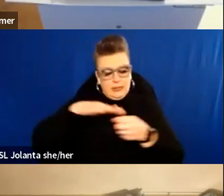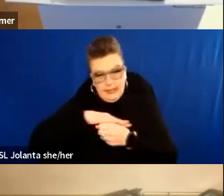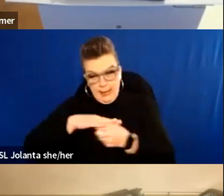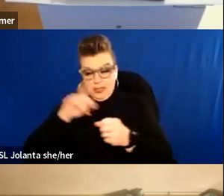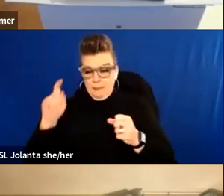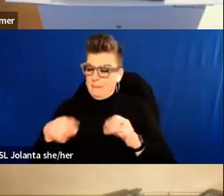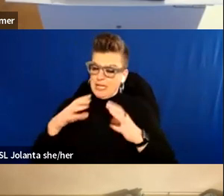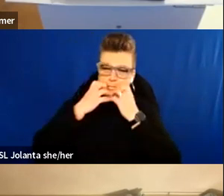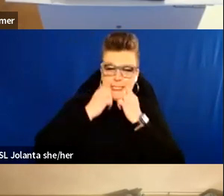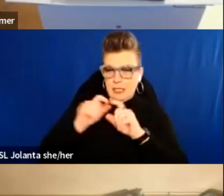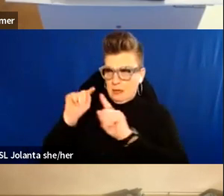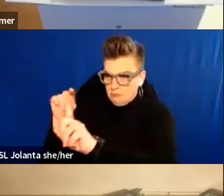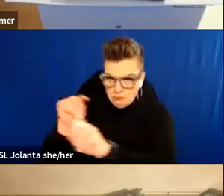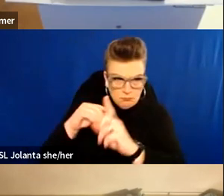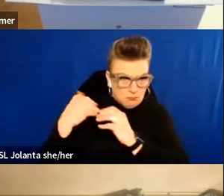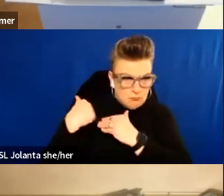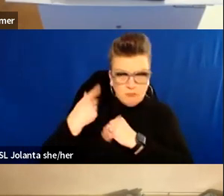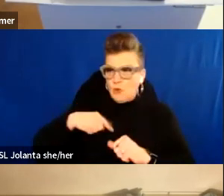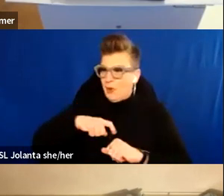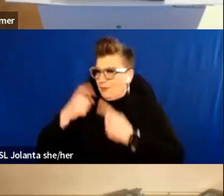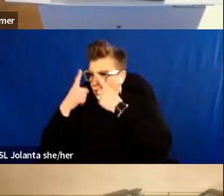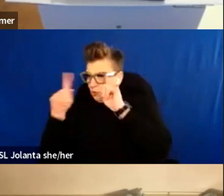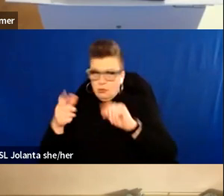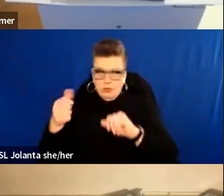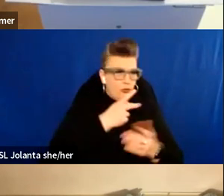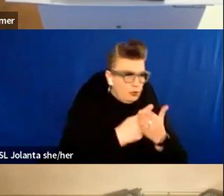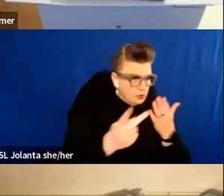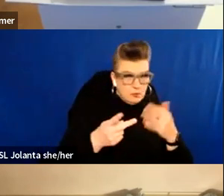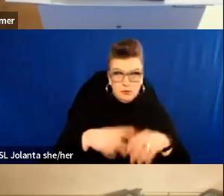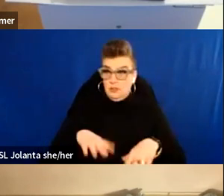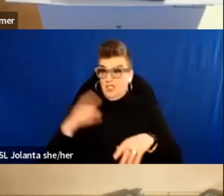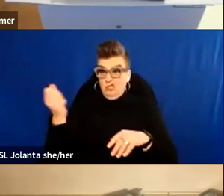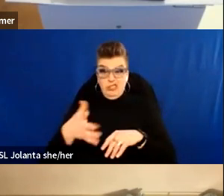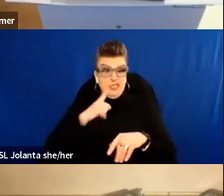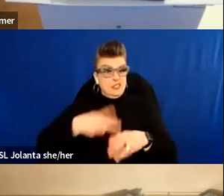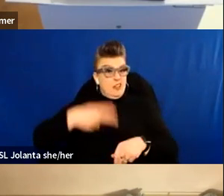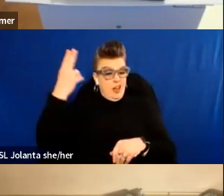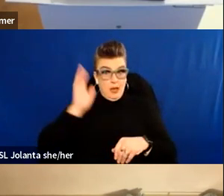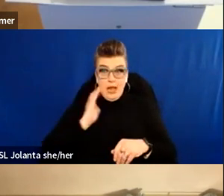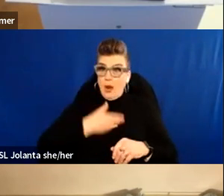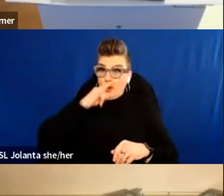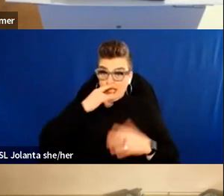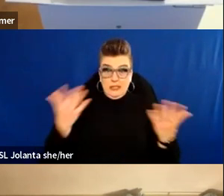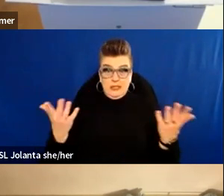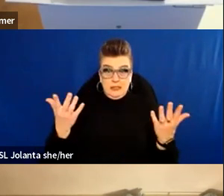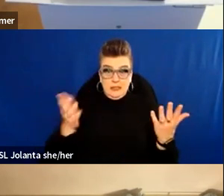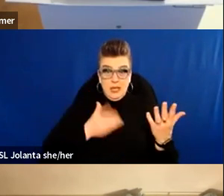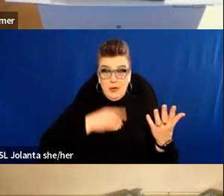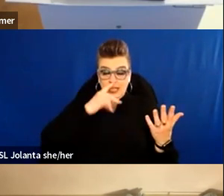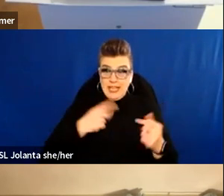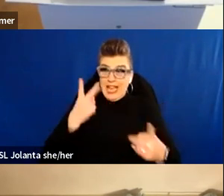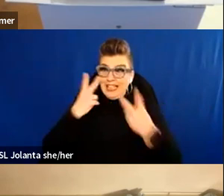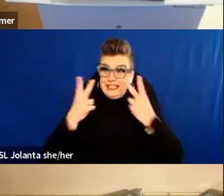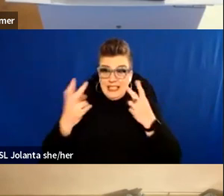succeed where others have failed the stakes are way too high the kids at madison are our kids every day i see i look at the sea of sophomore